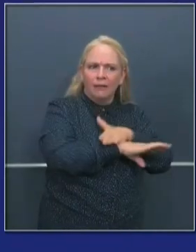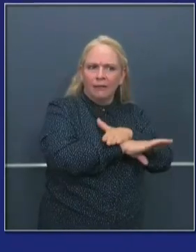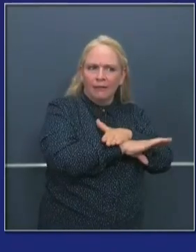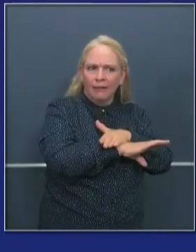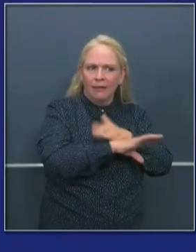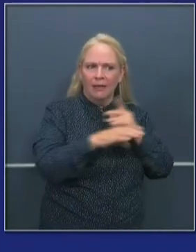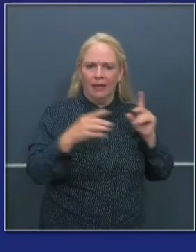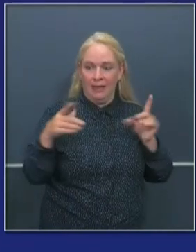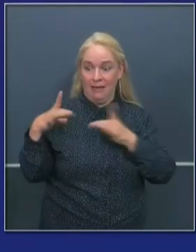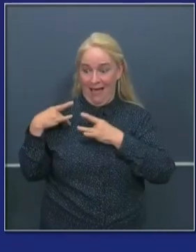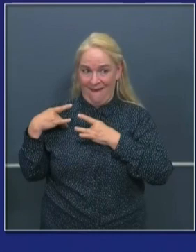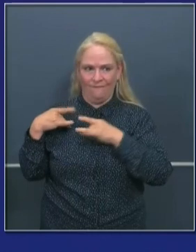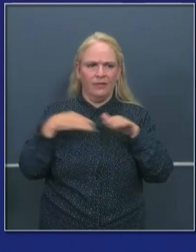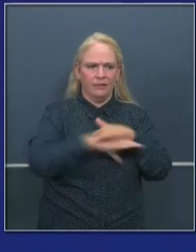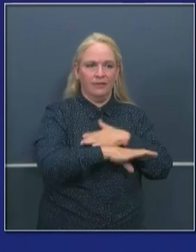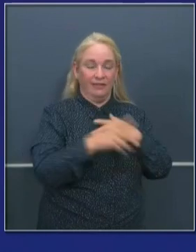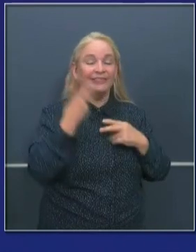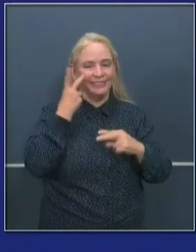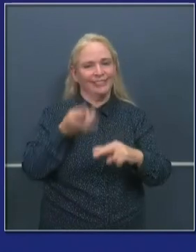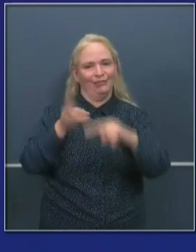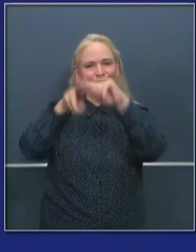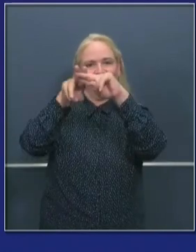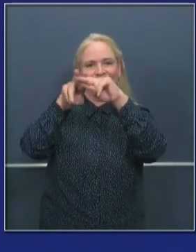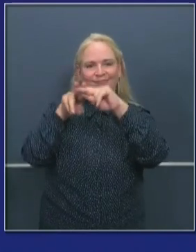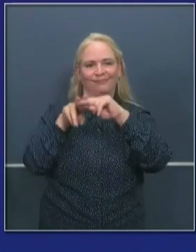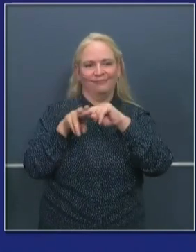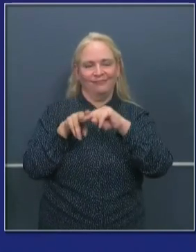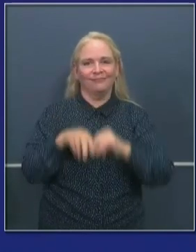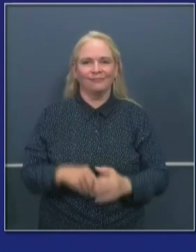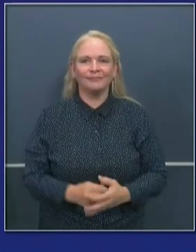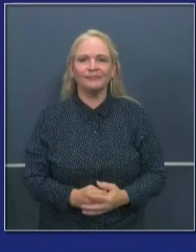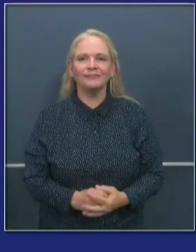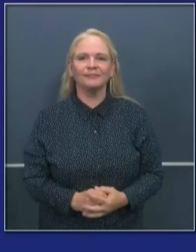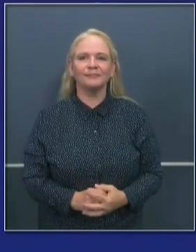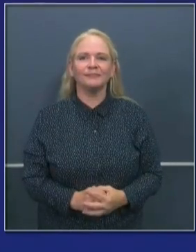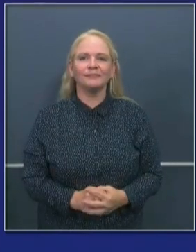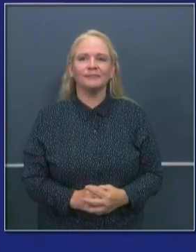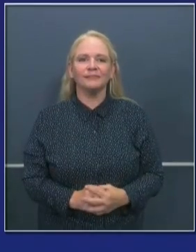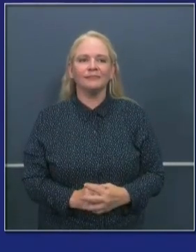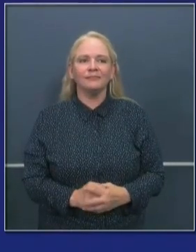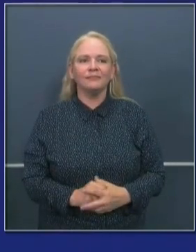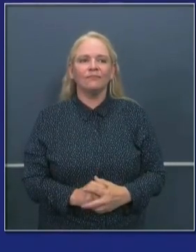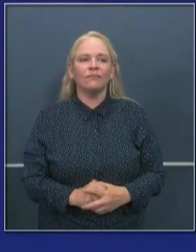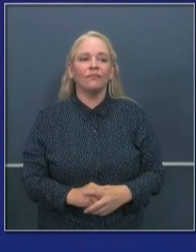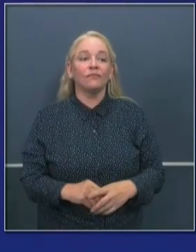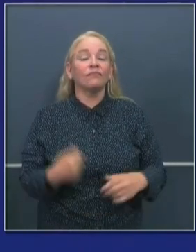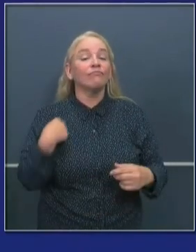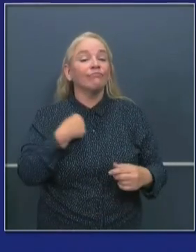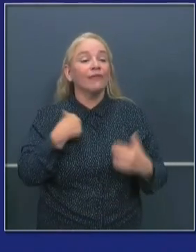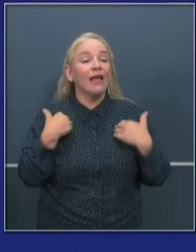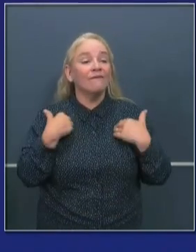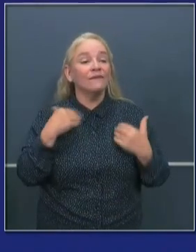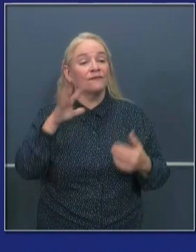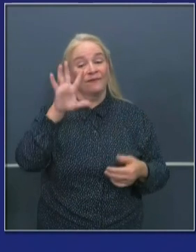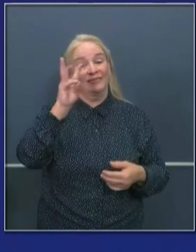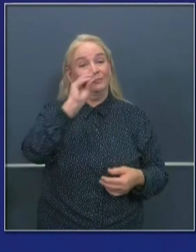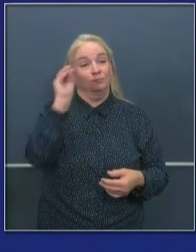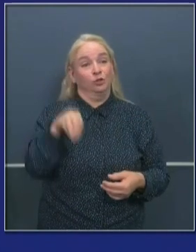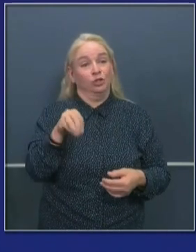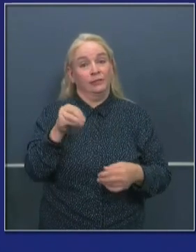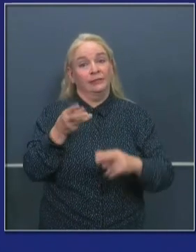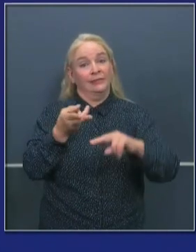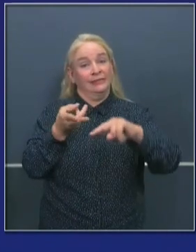line of increase in hospitalization as a lagging indicator. We've now had a 56% increase